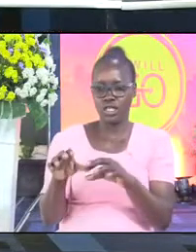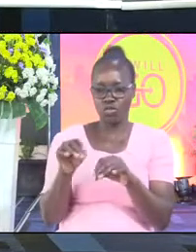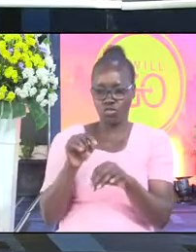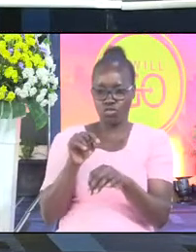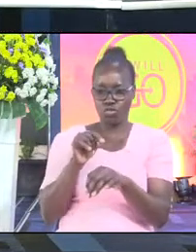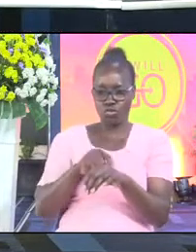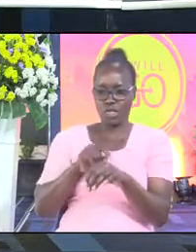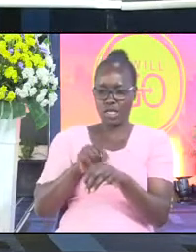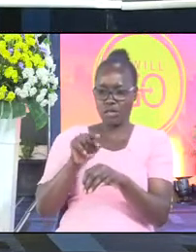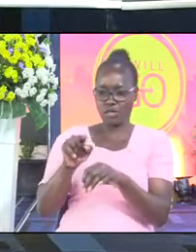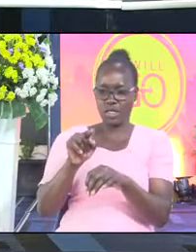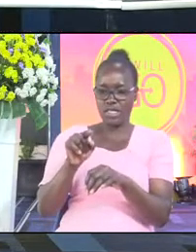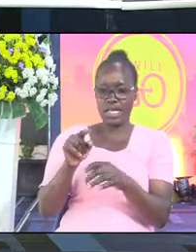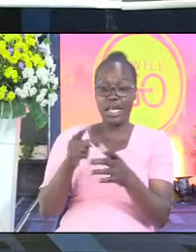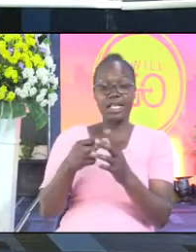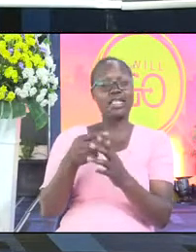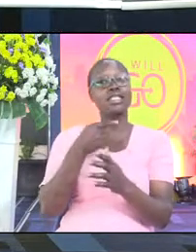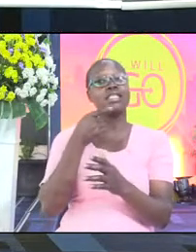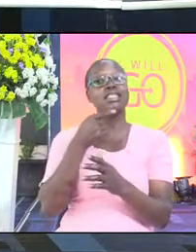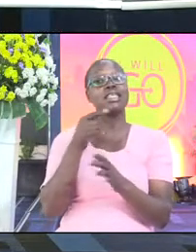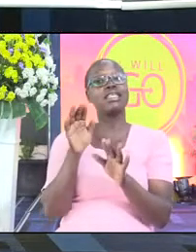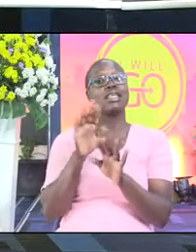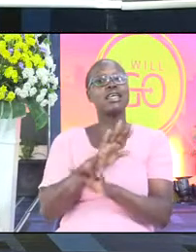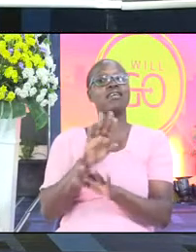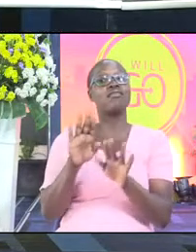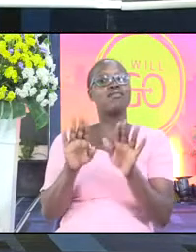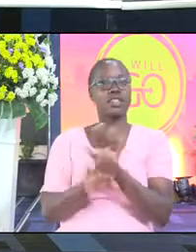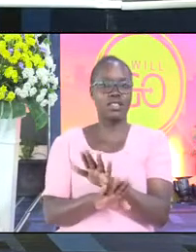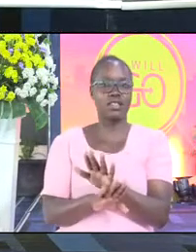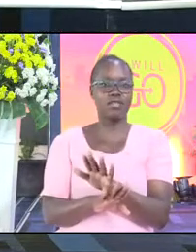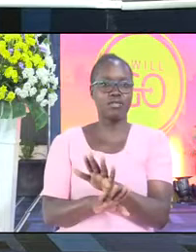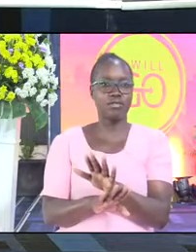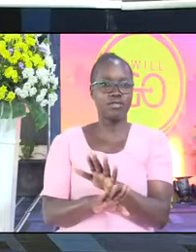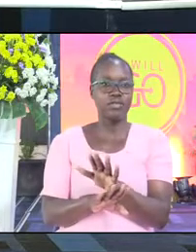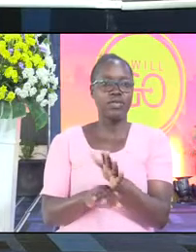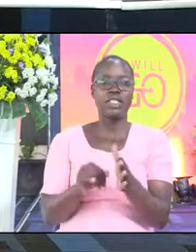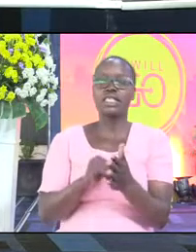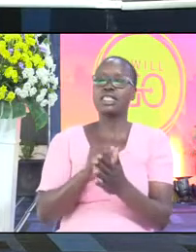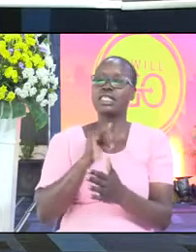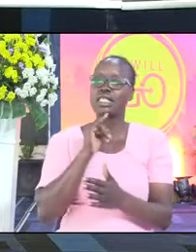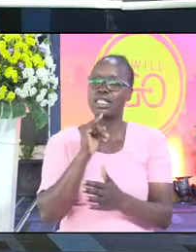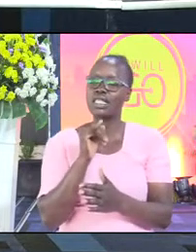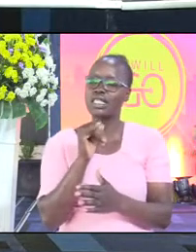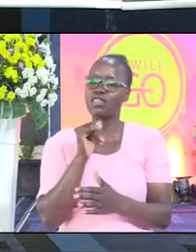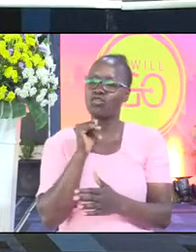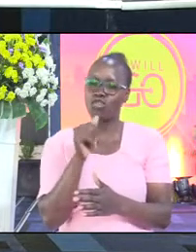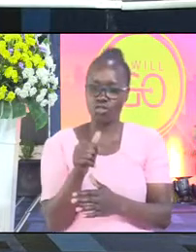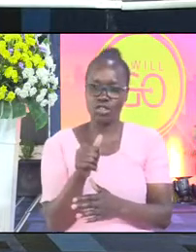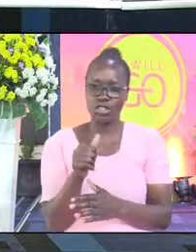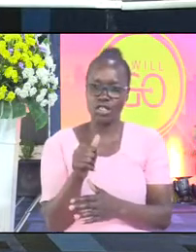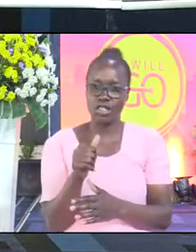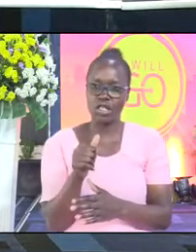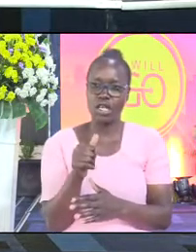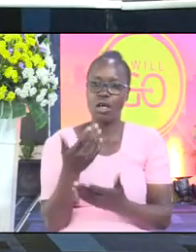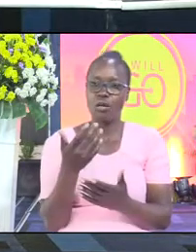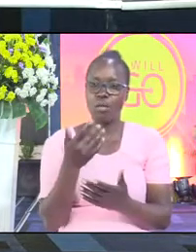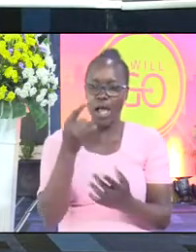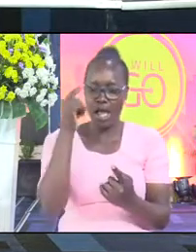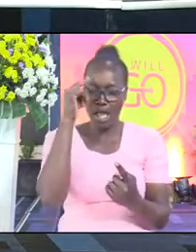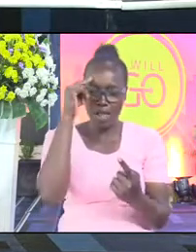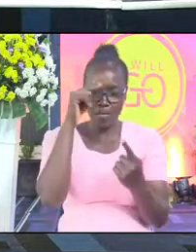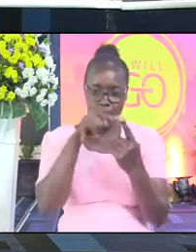time and mentioned everything. It is not by